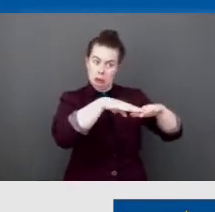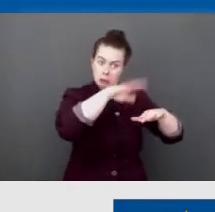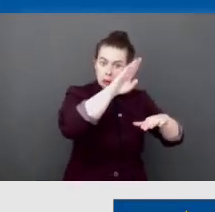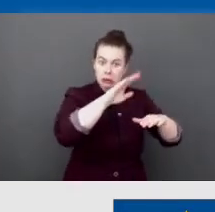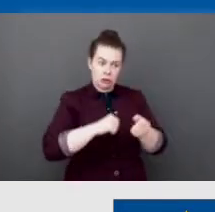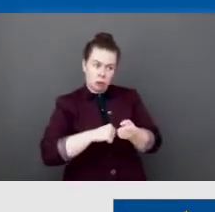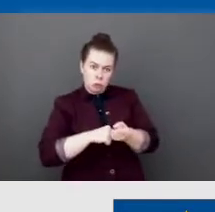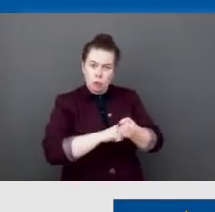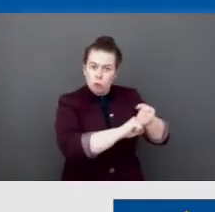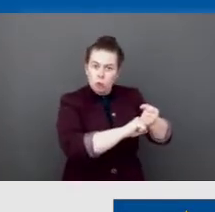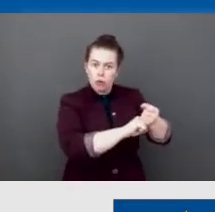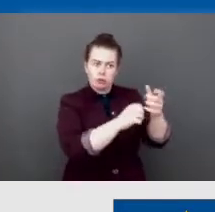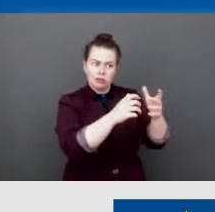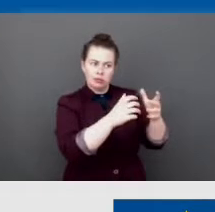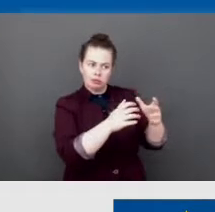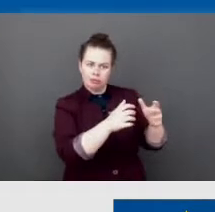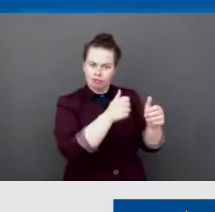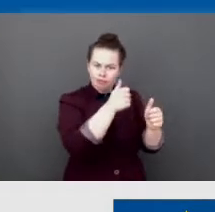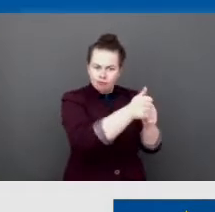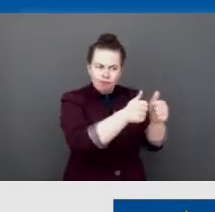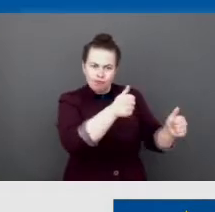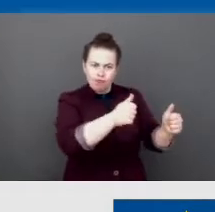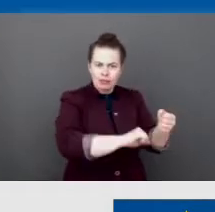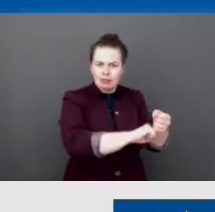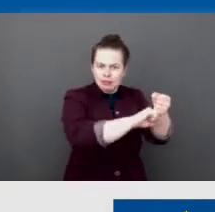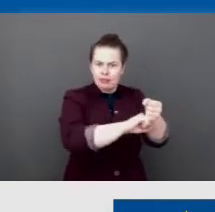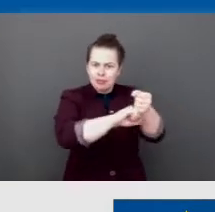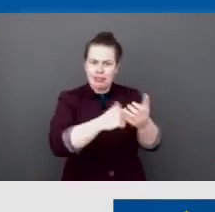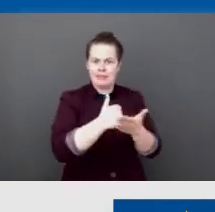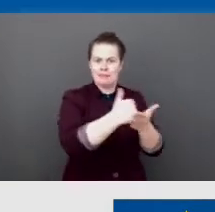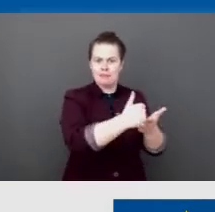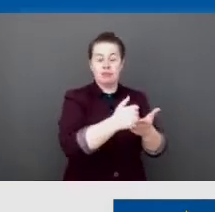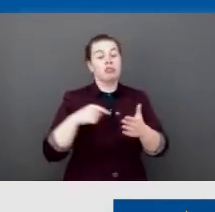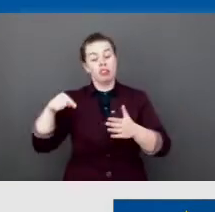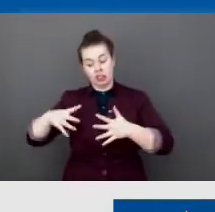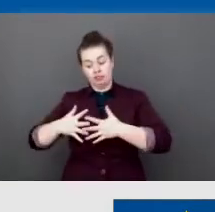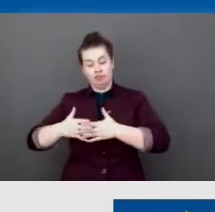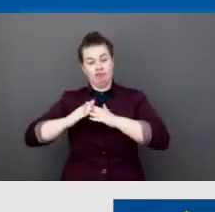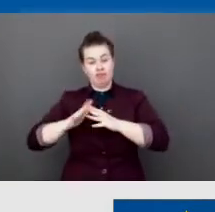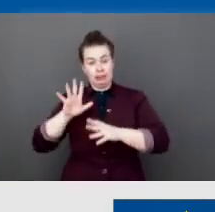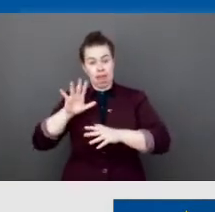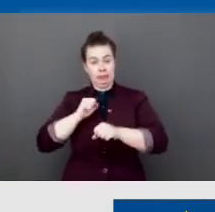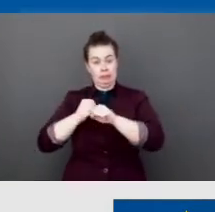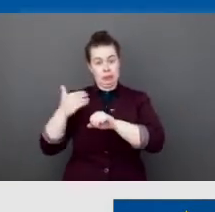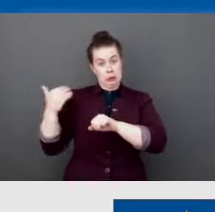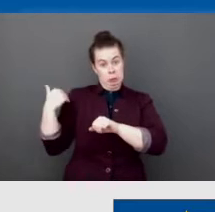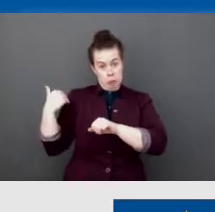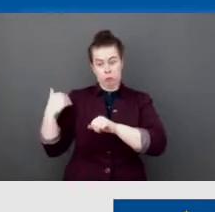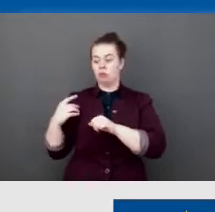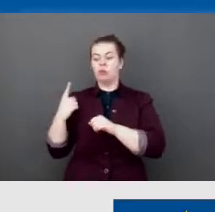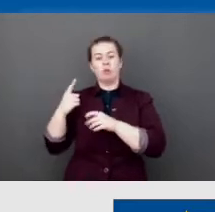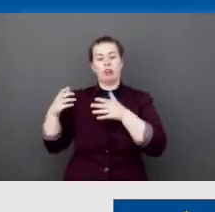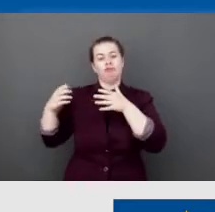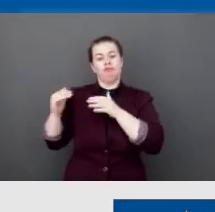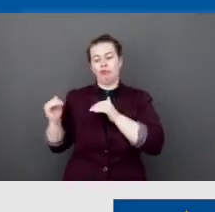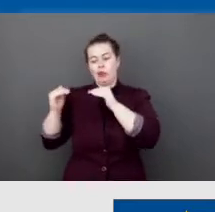within the locality. This was funded by the Dunhill Medical Trust as an initial pilot 5 years ago, and has now